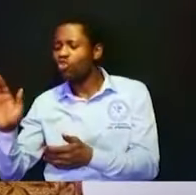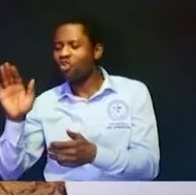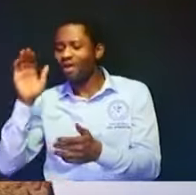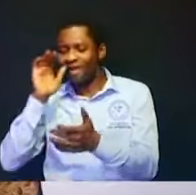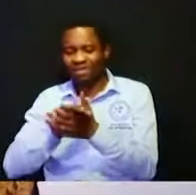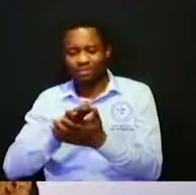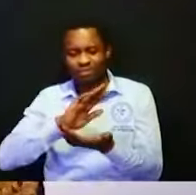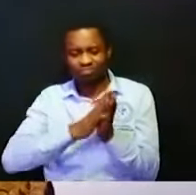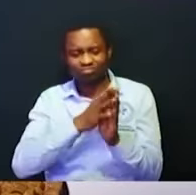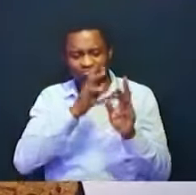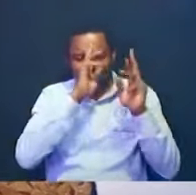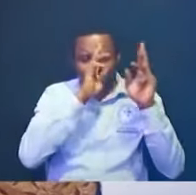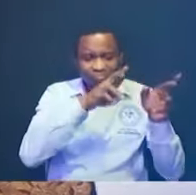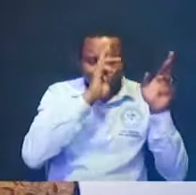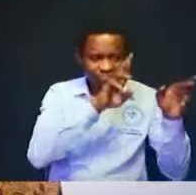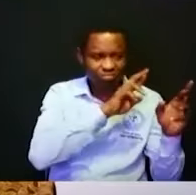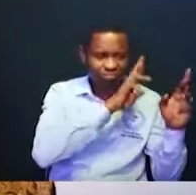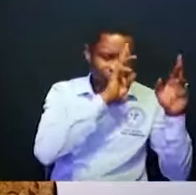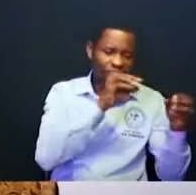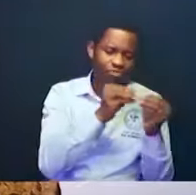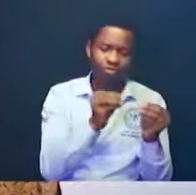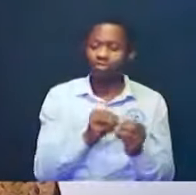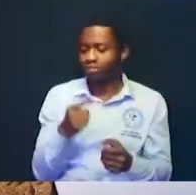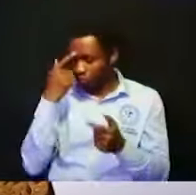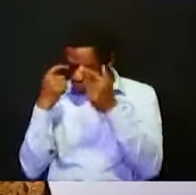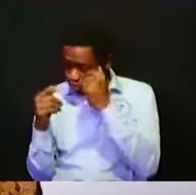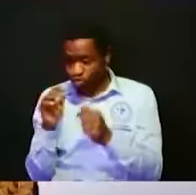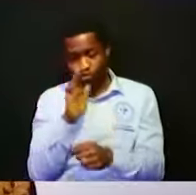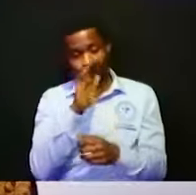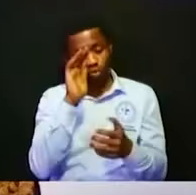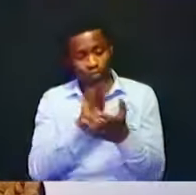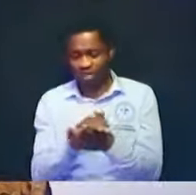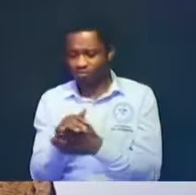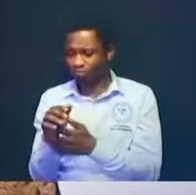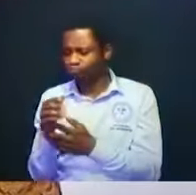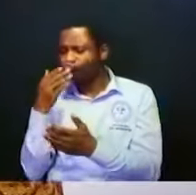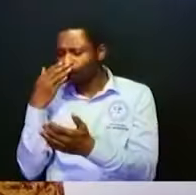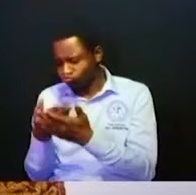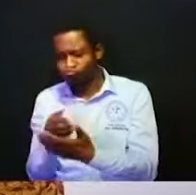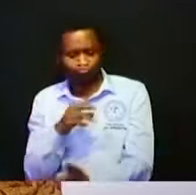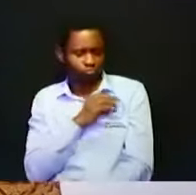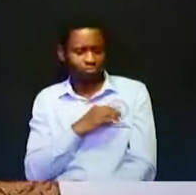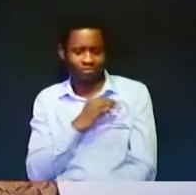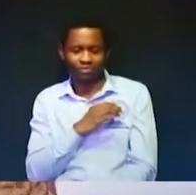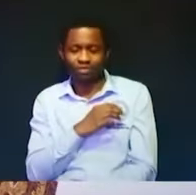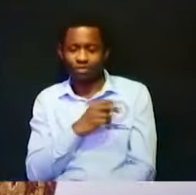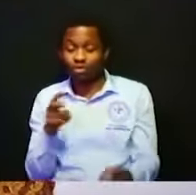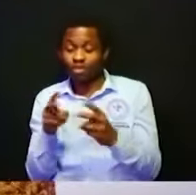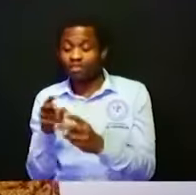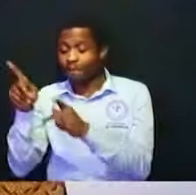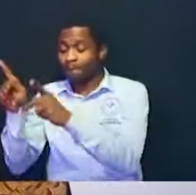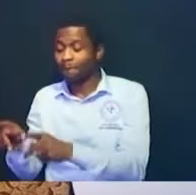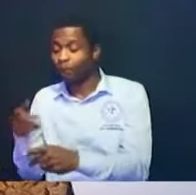emu the diligence and the nobility of this woman is rubbing on the husband okay so oba no ye nsi e won yo beye bia mu no di ne